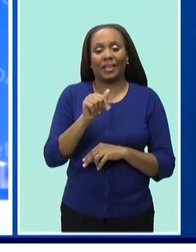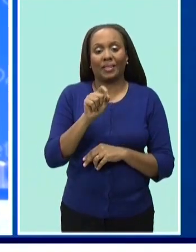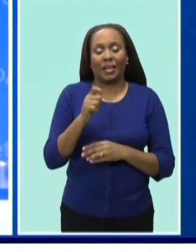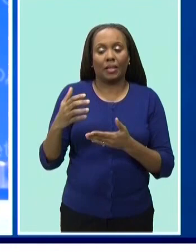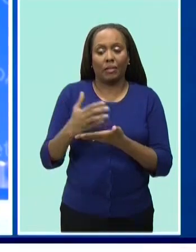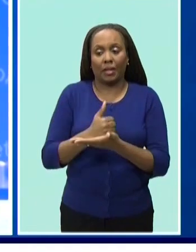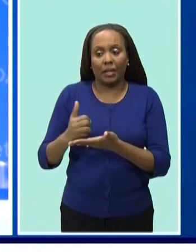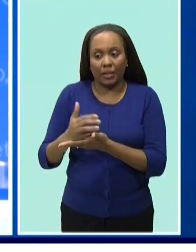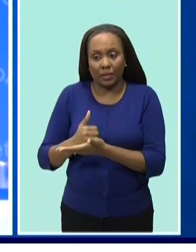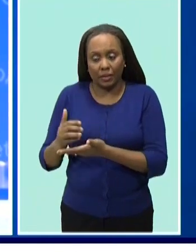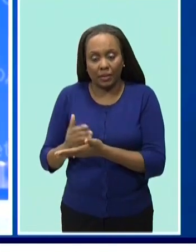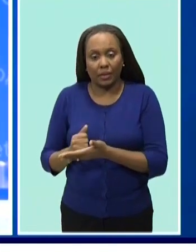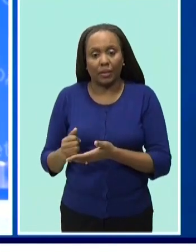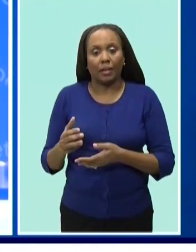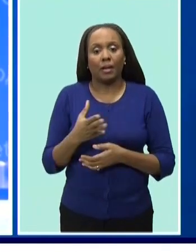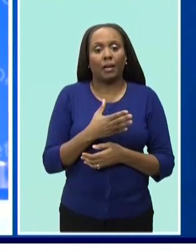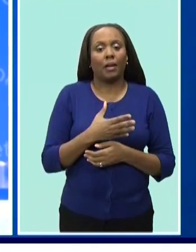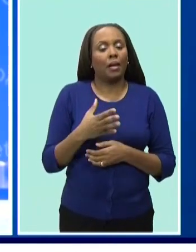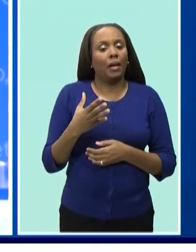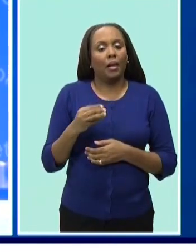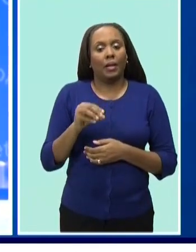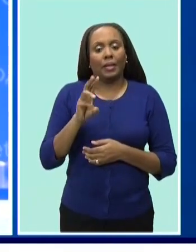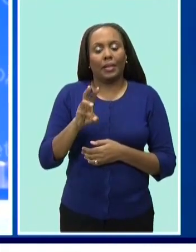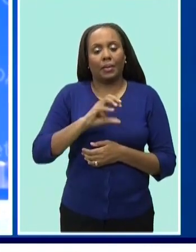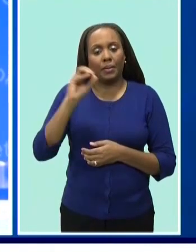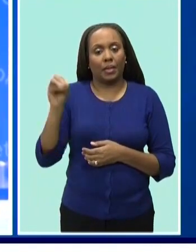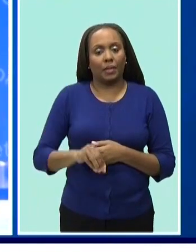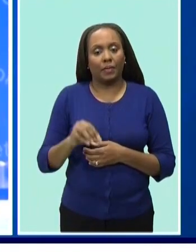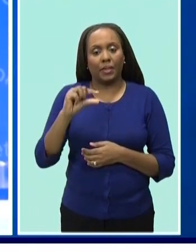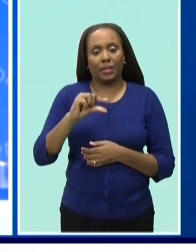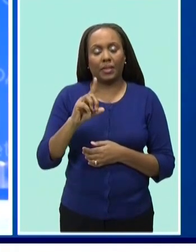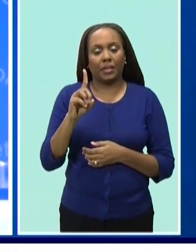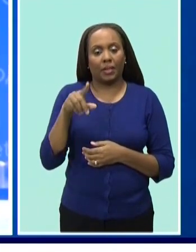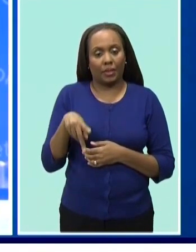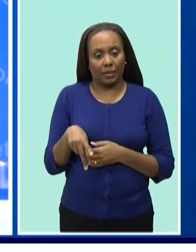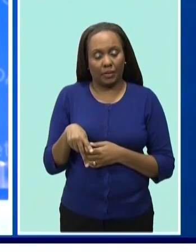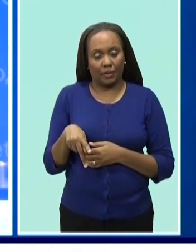percentage points and 6 percentage points of GDP,